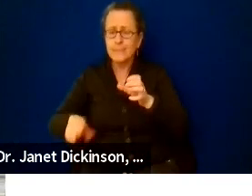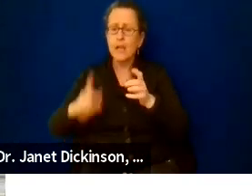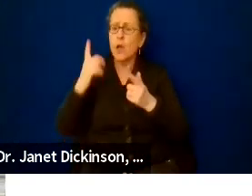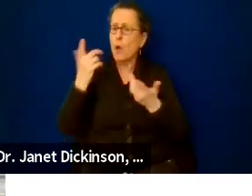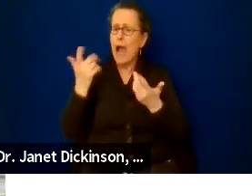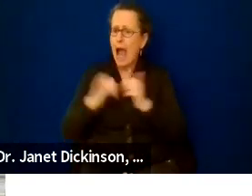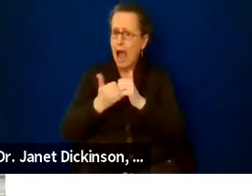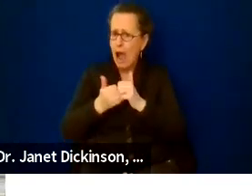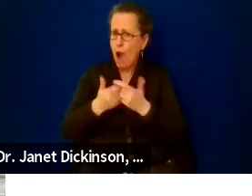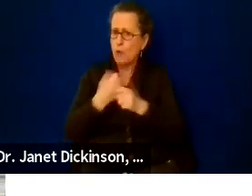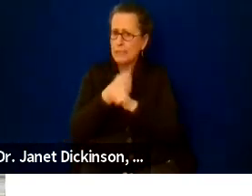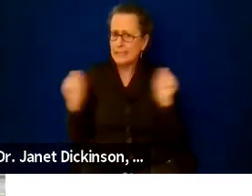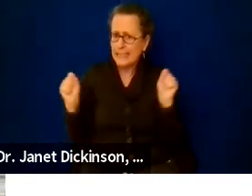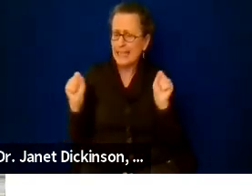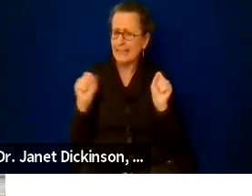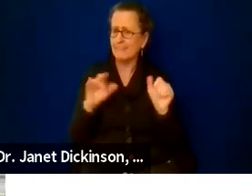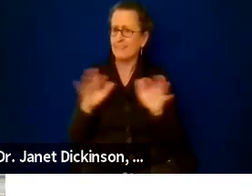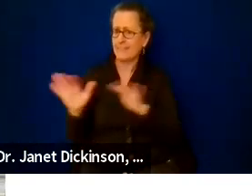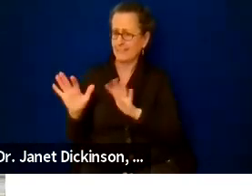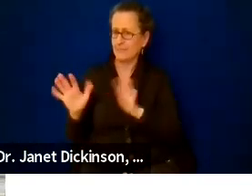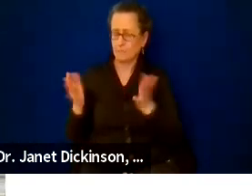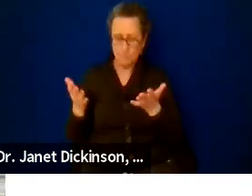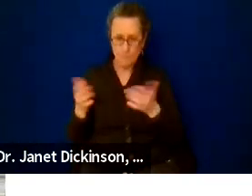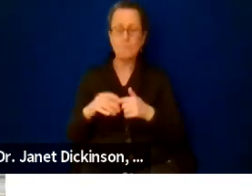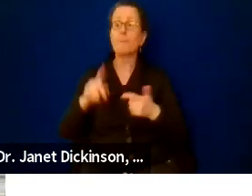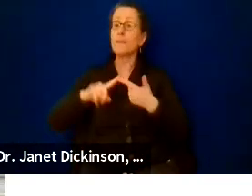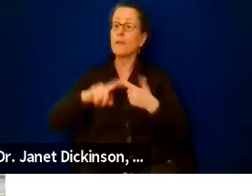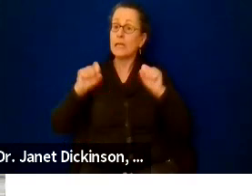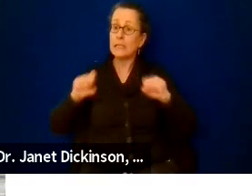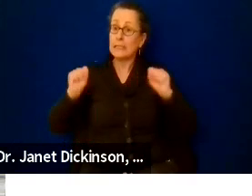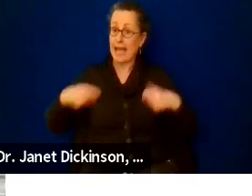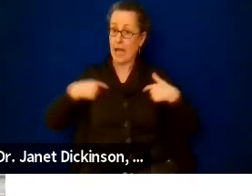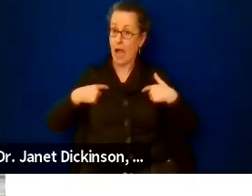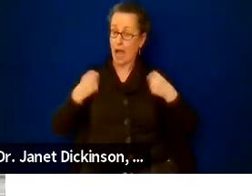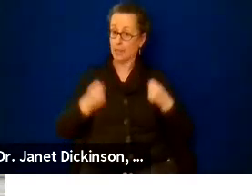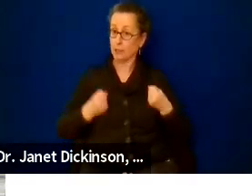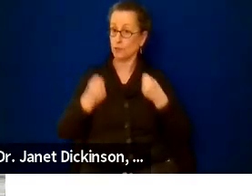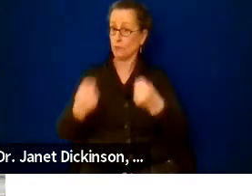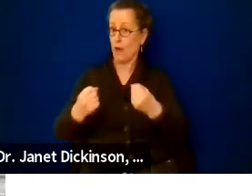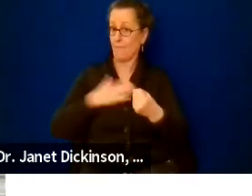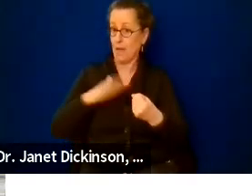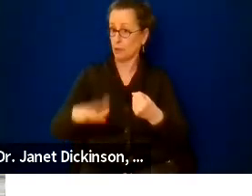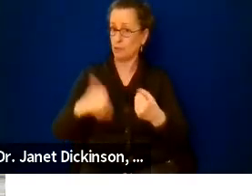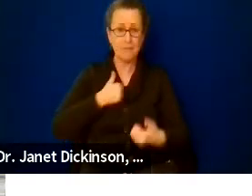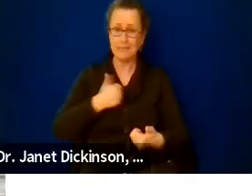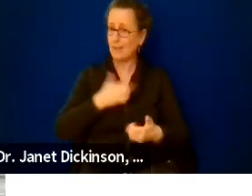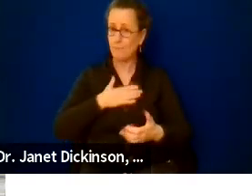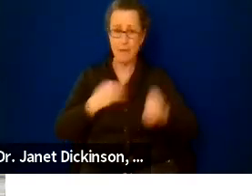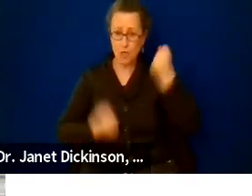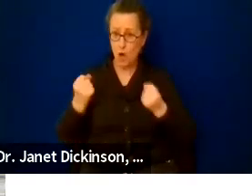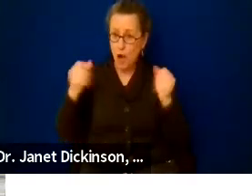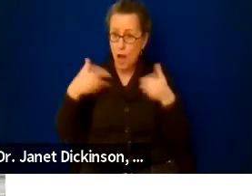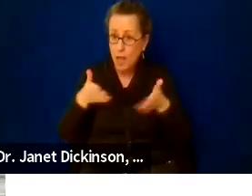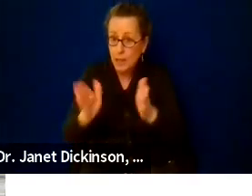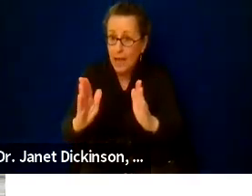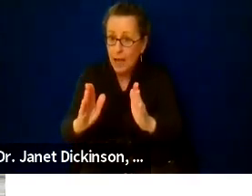And along those same lines, can parents pick up in person? Can different adults pick up on specific days? What's the process